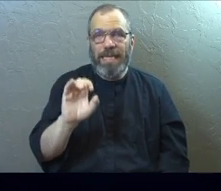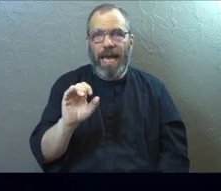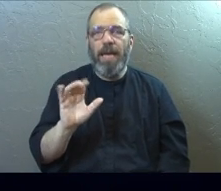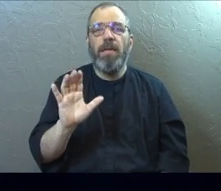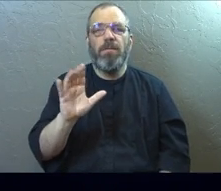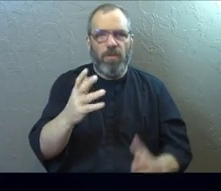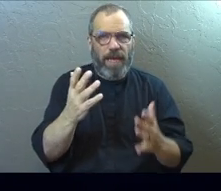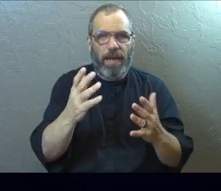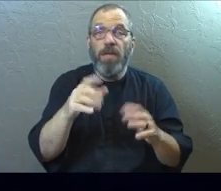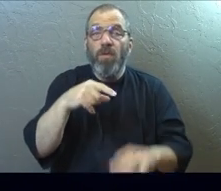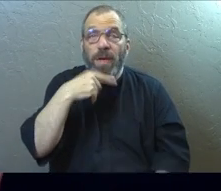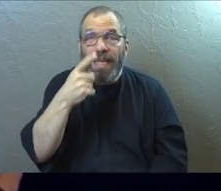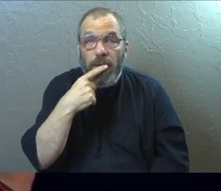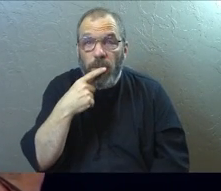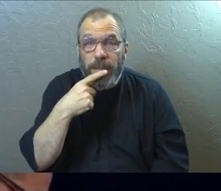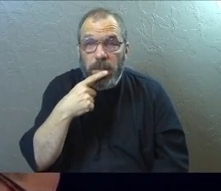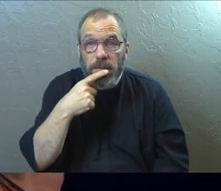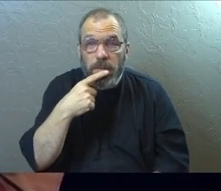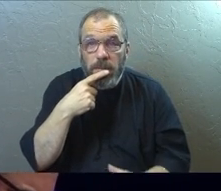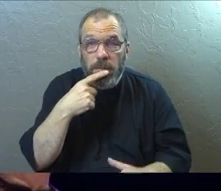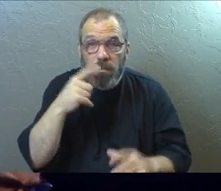So why don't you bow your heads and close your eyes.